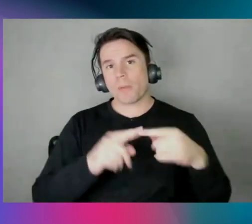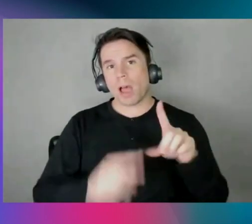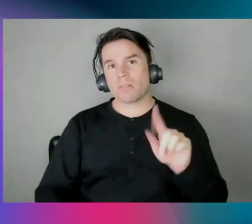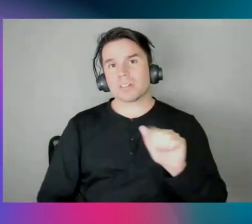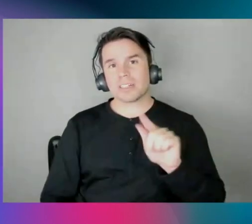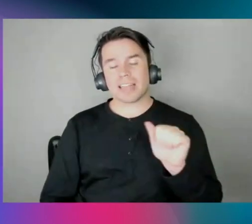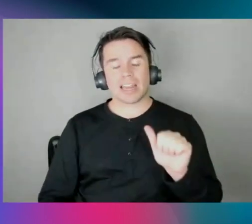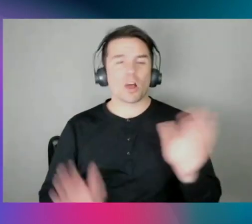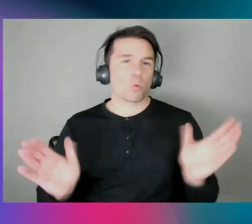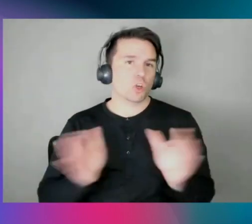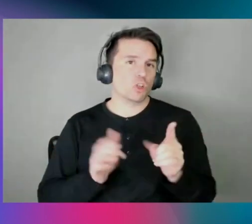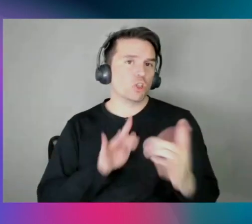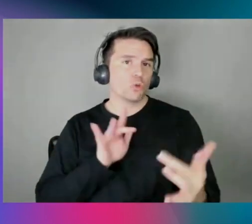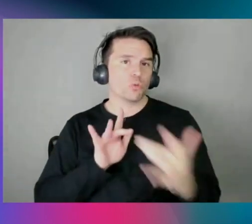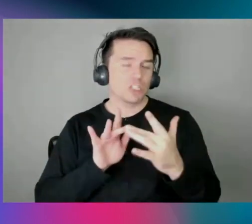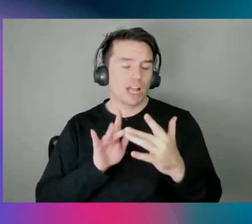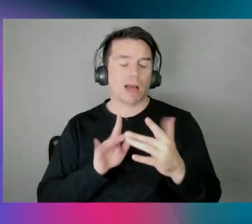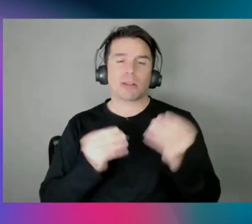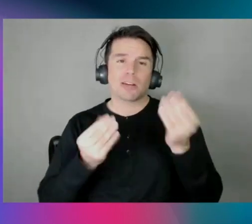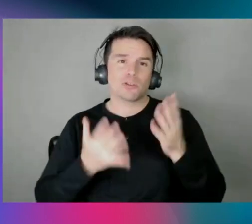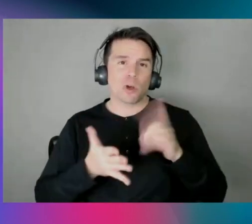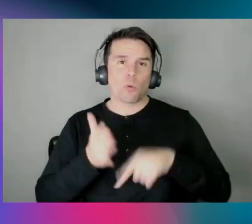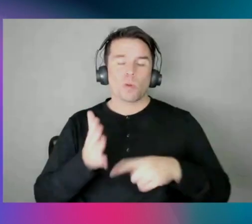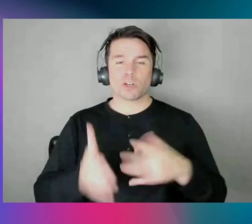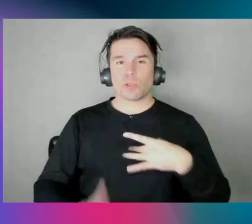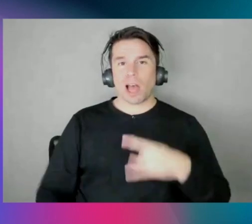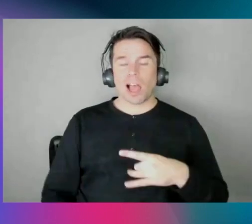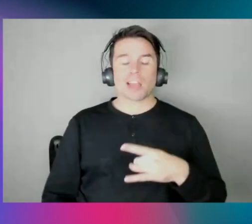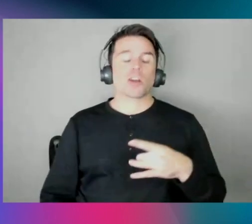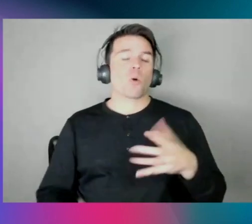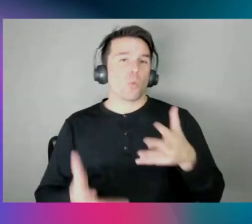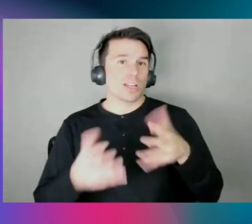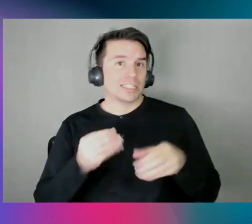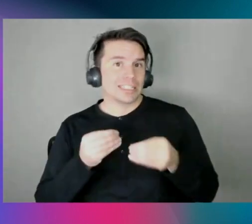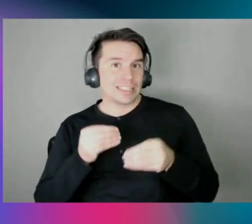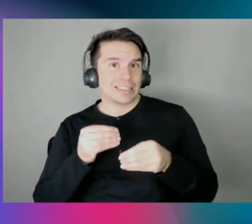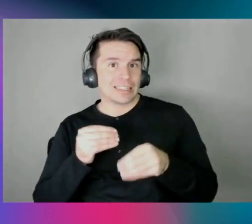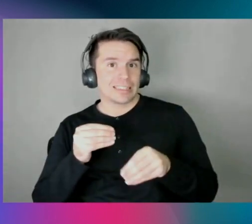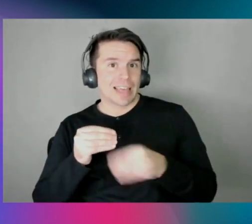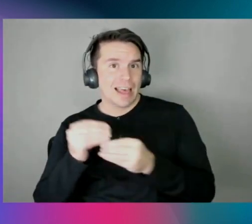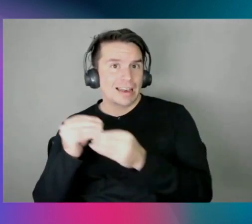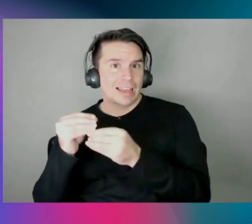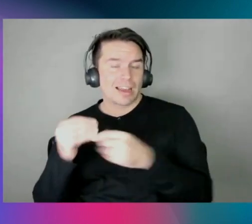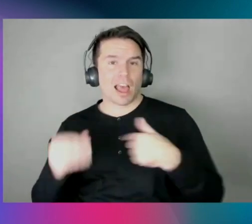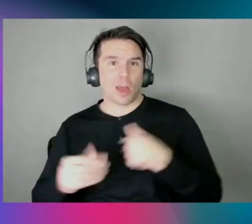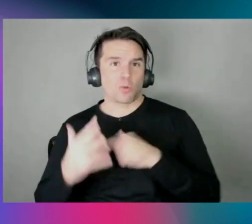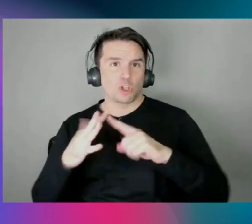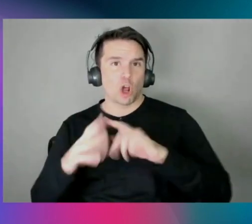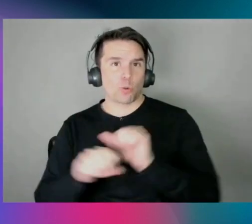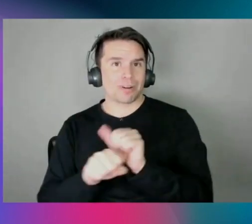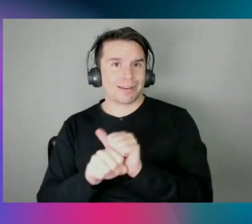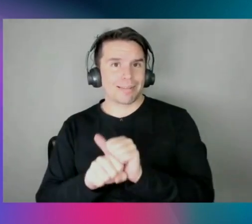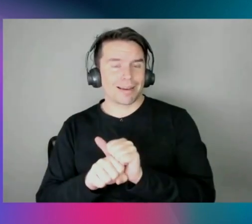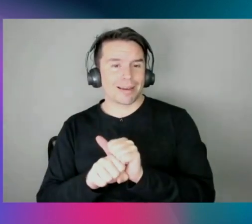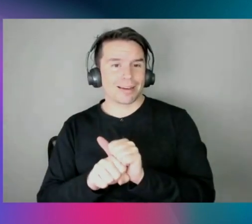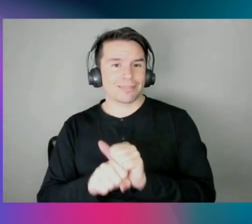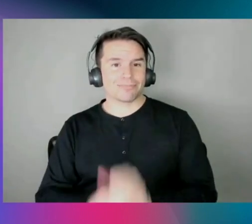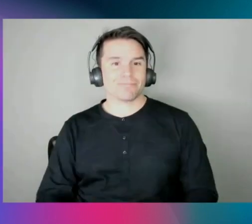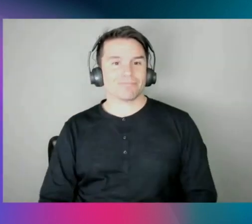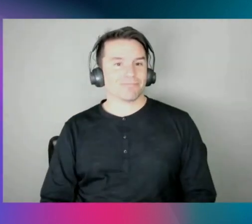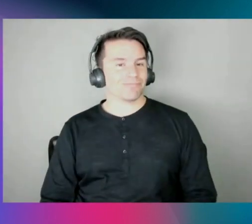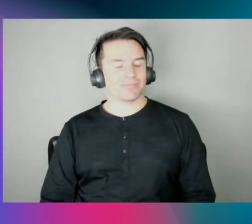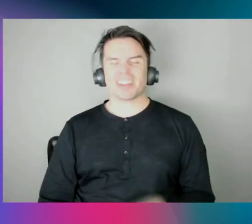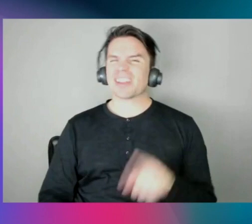like to see added to the exchange, and we'll get working. Thank you. Excellent. Yeah. This was the first step that we did